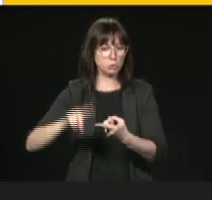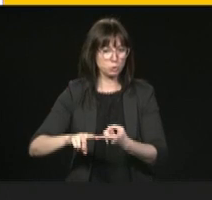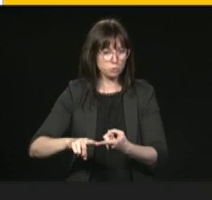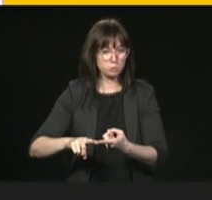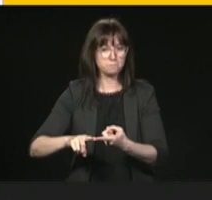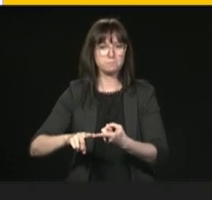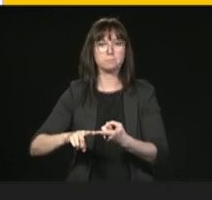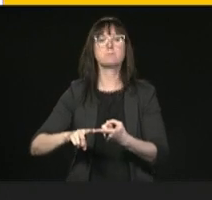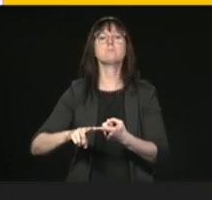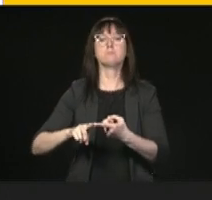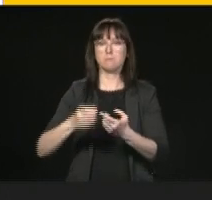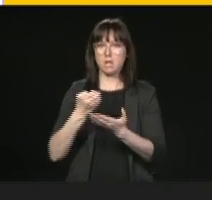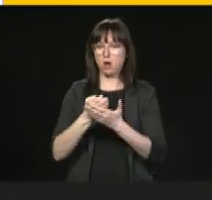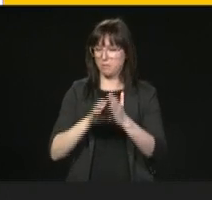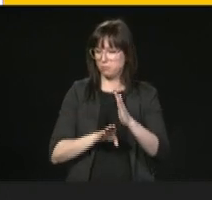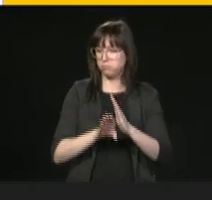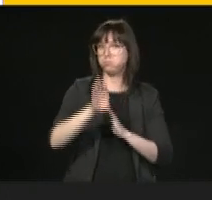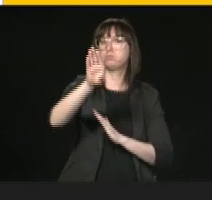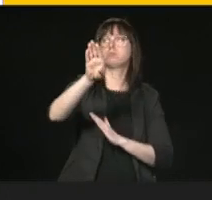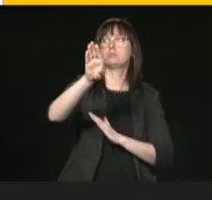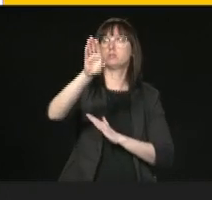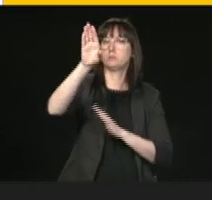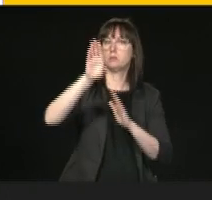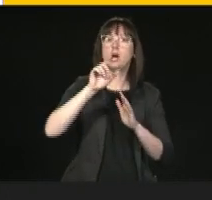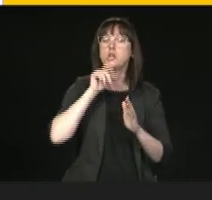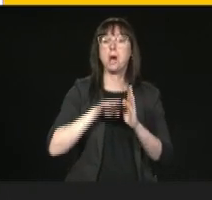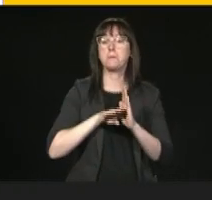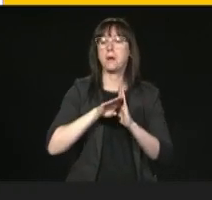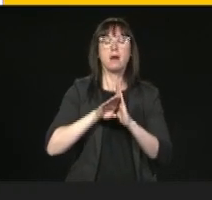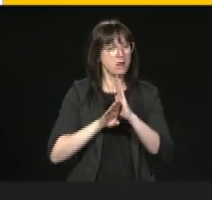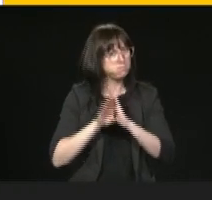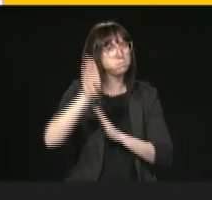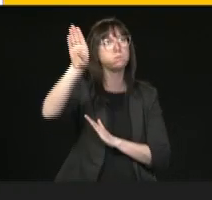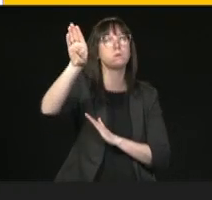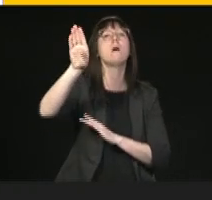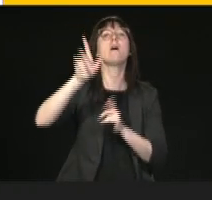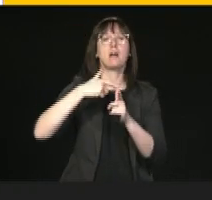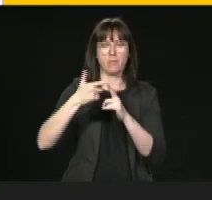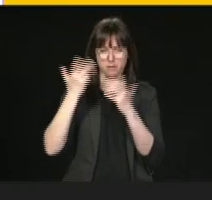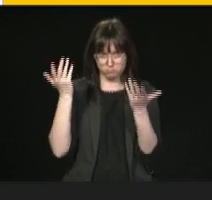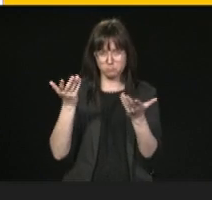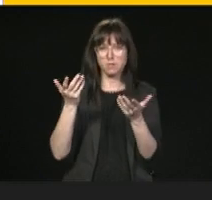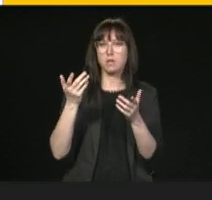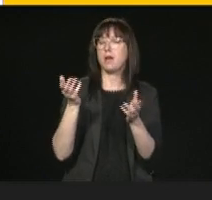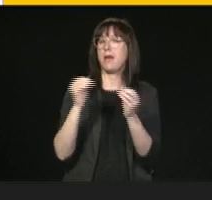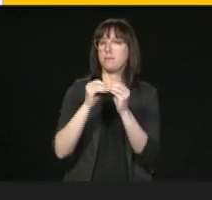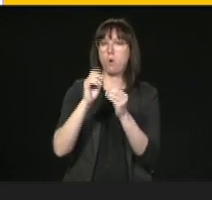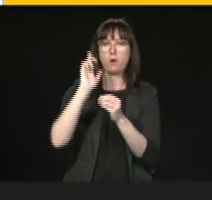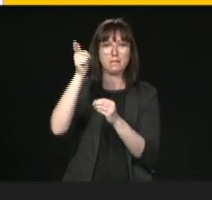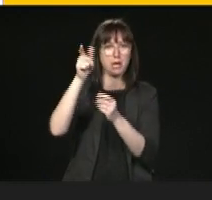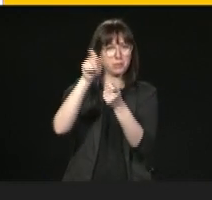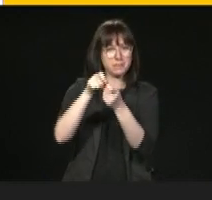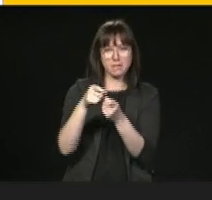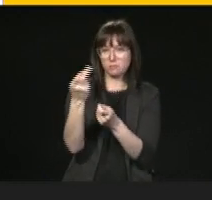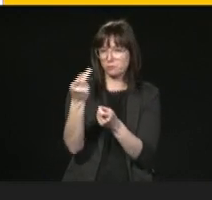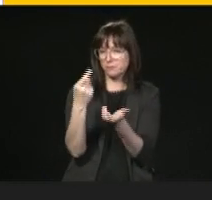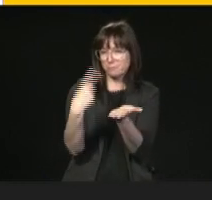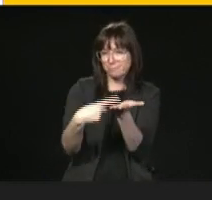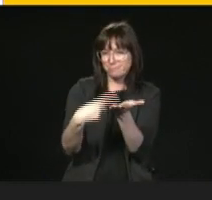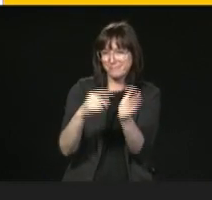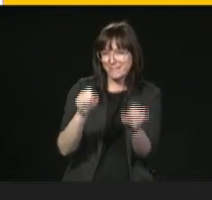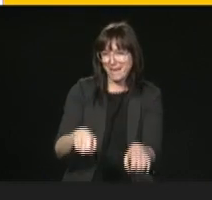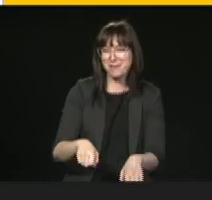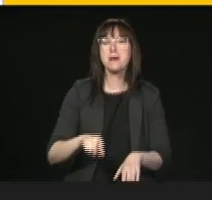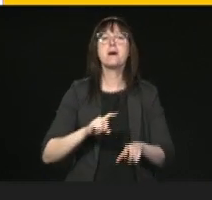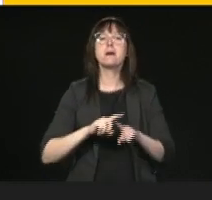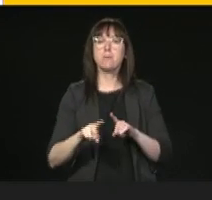underway. And we can fuss about those details at a future date. But the main thing is, it's essentially, when you ask how big can it